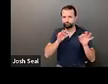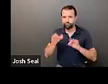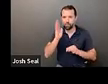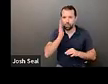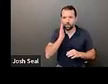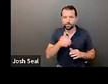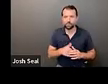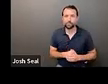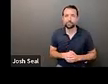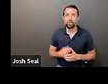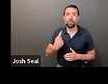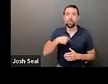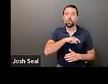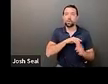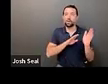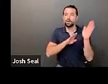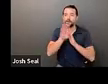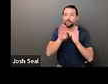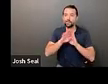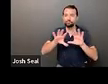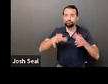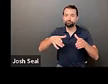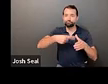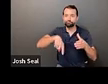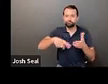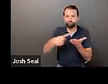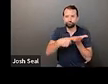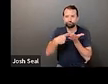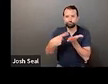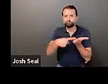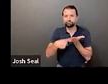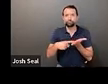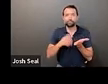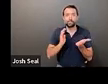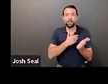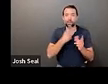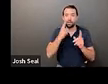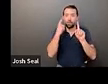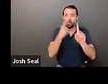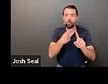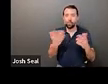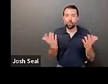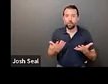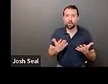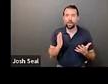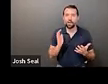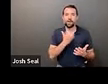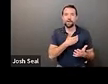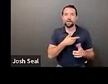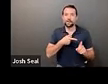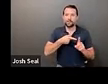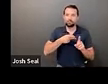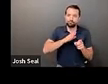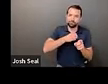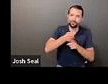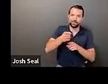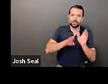team, what we wanted to do was to take our professional development, our